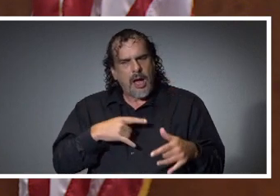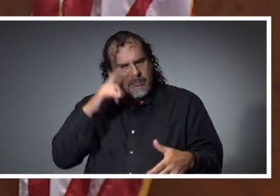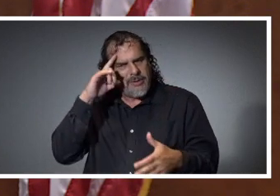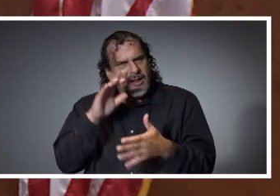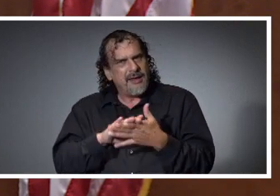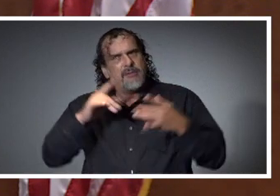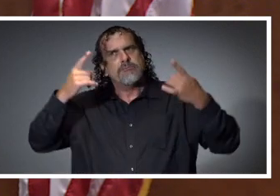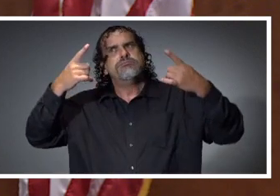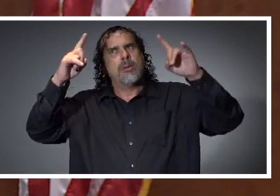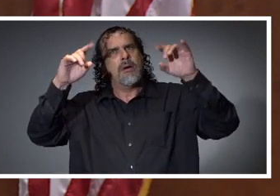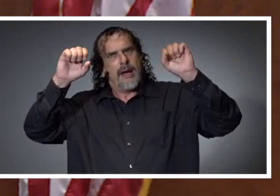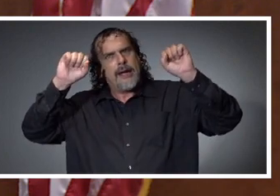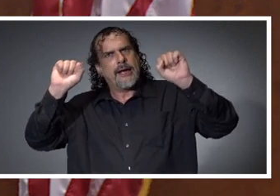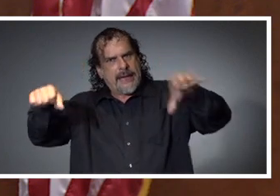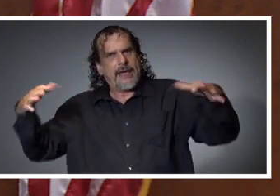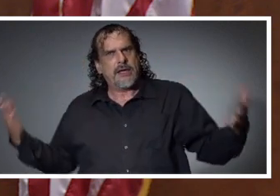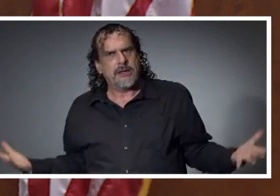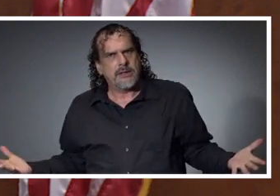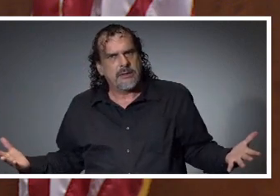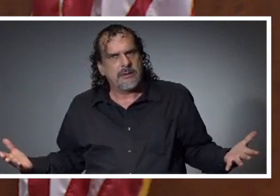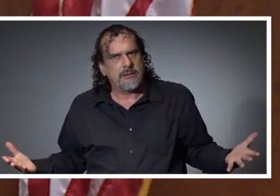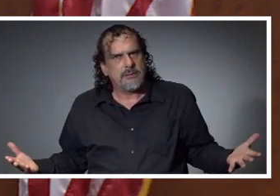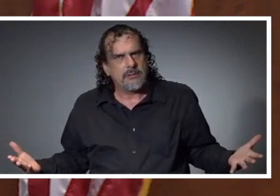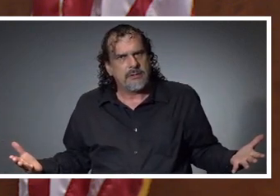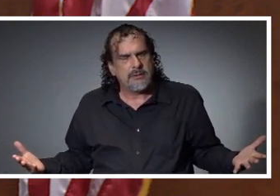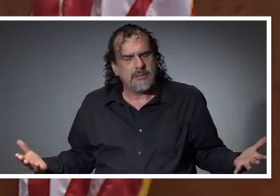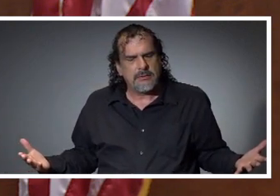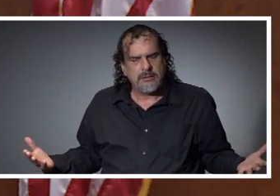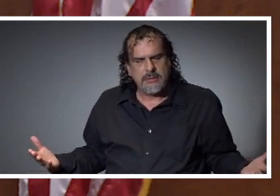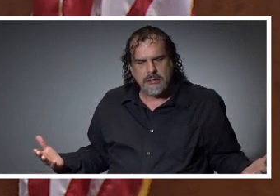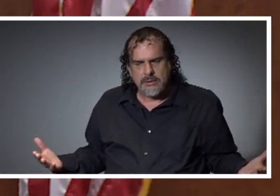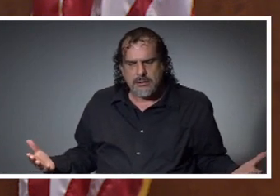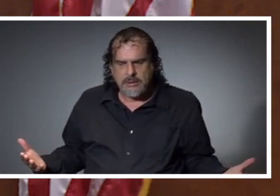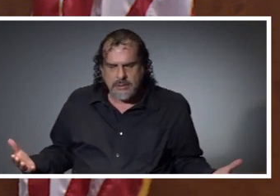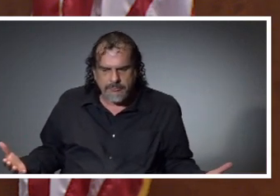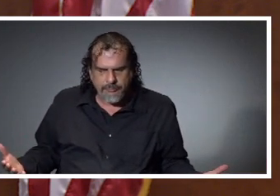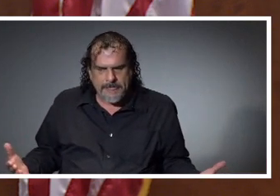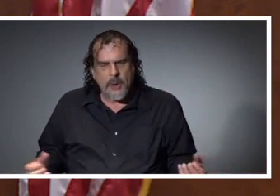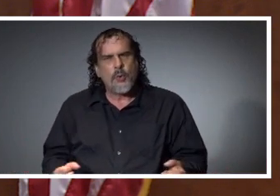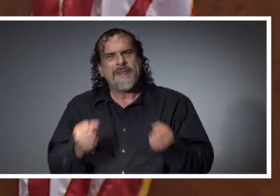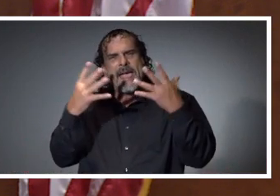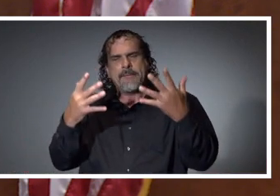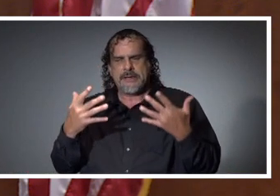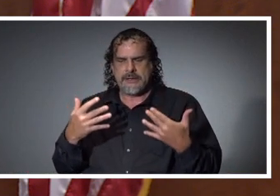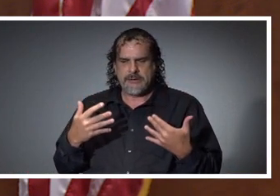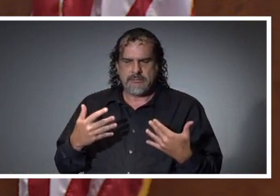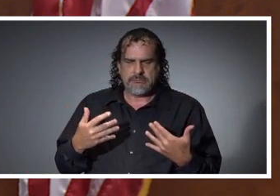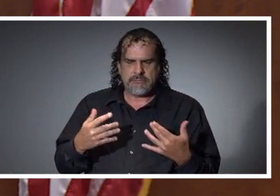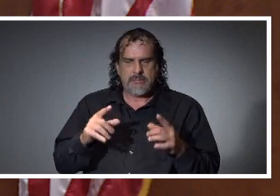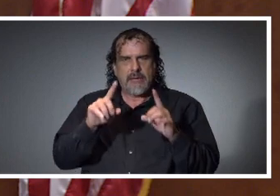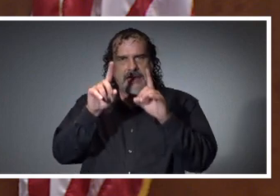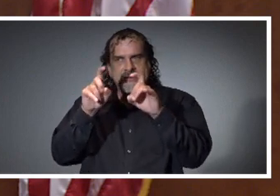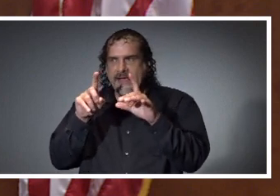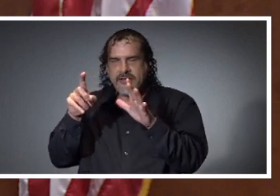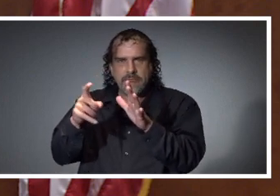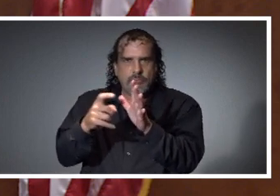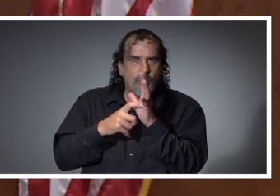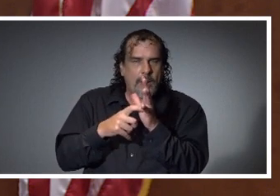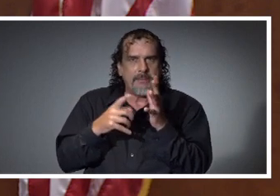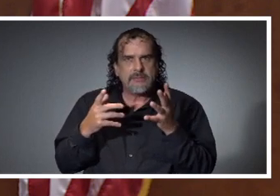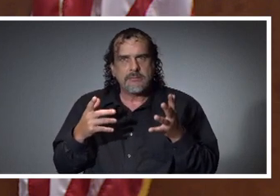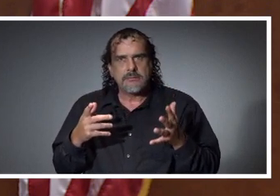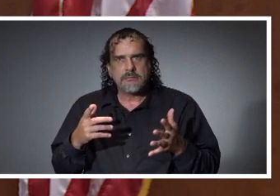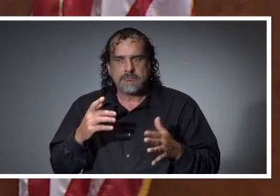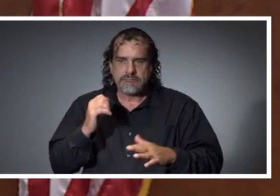that particularly given the number of testing requirements that have been